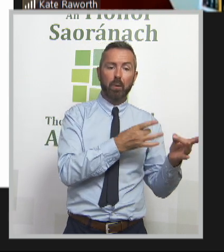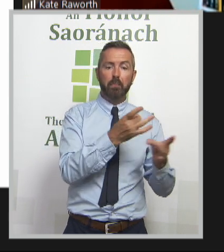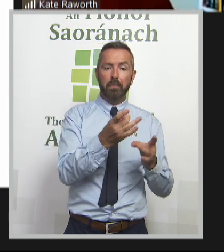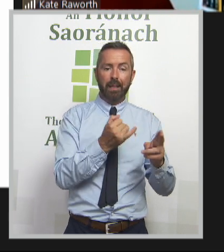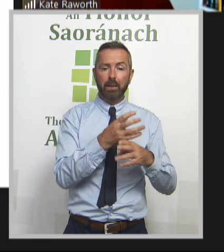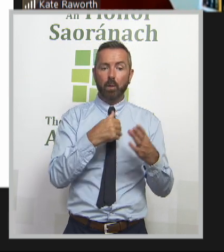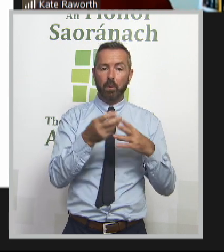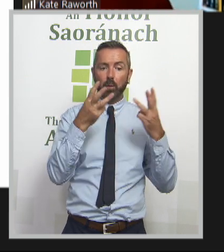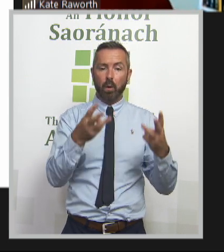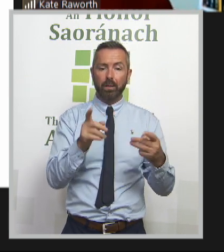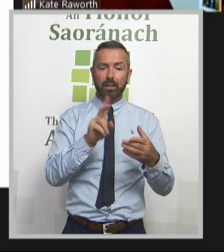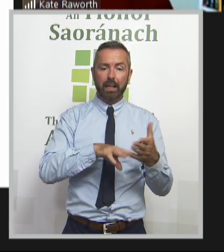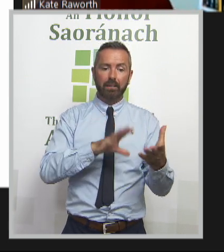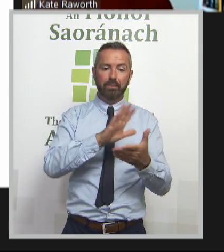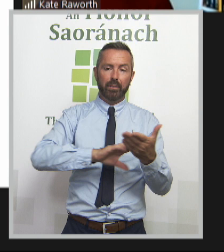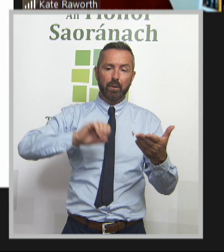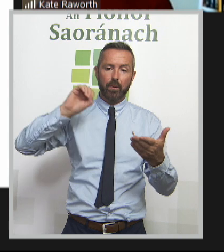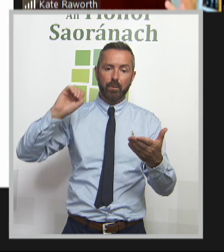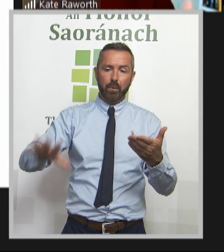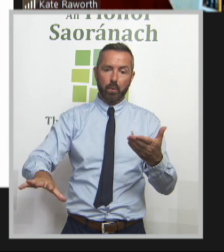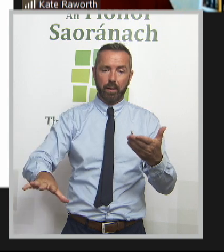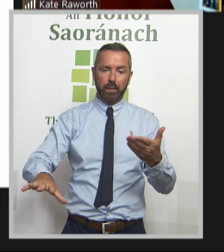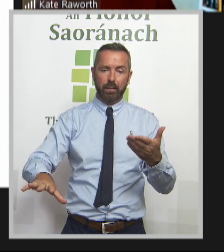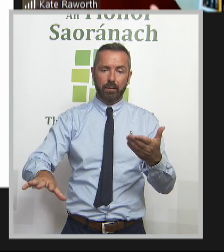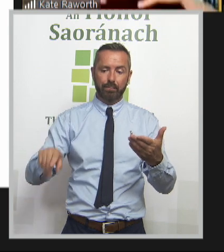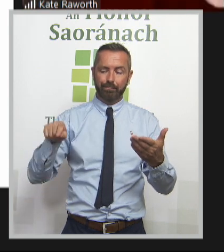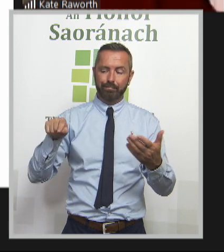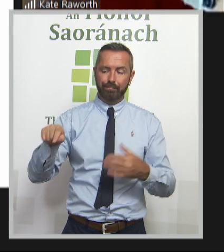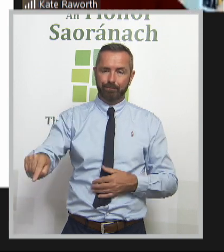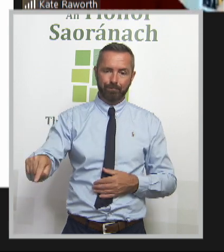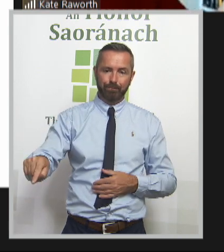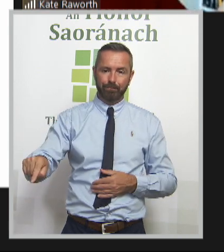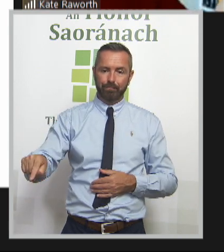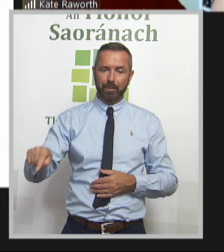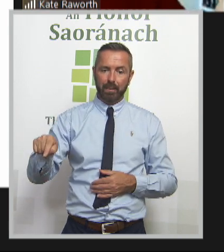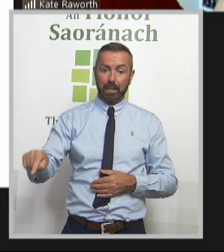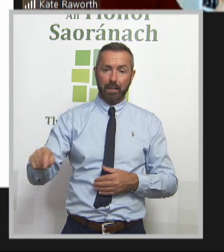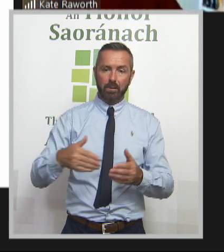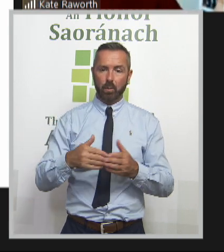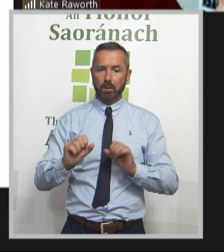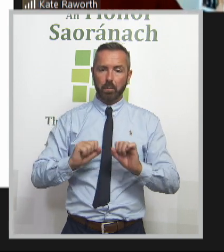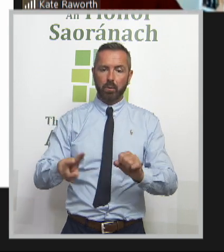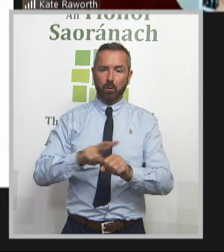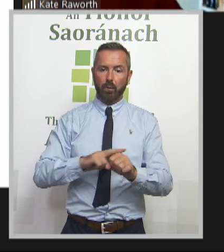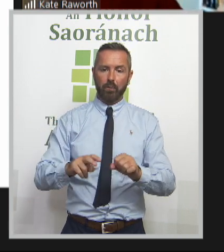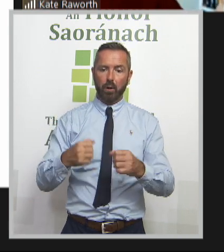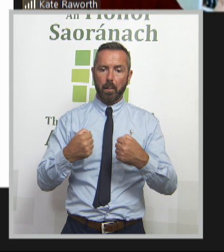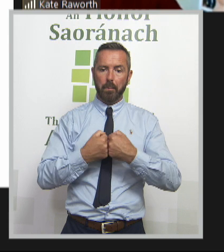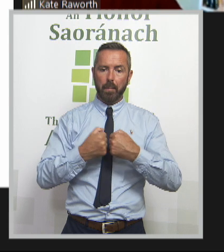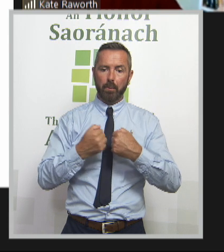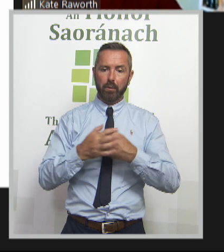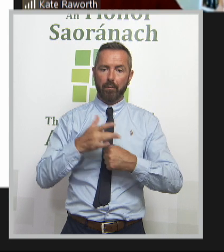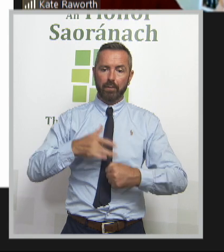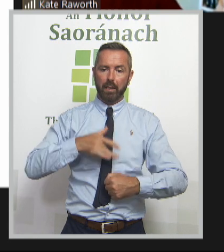throw away and degrade the impacts. And this is what's pushing us over planetary boundaries, and it's been running down the life support systems of